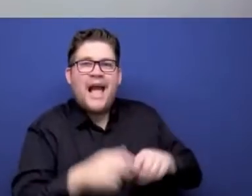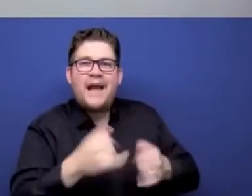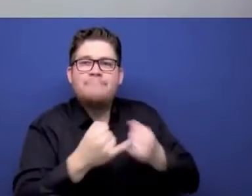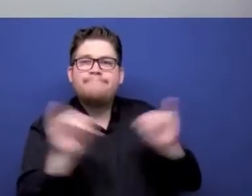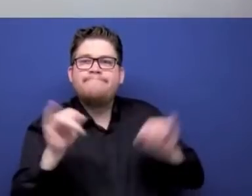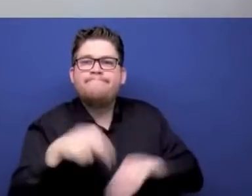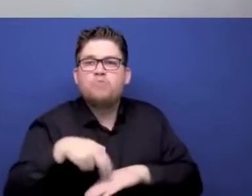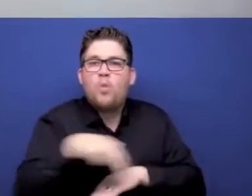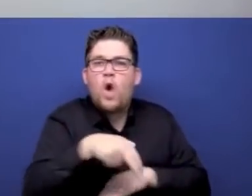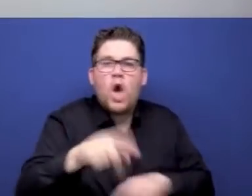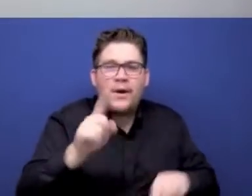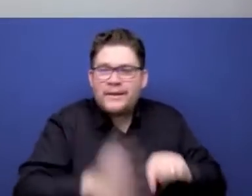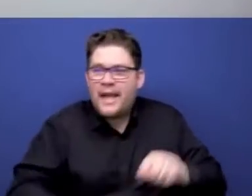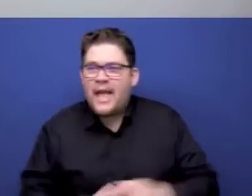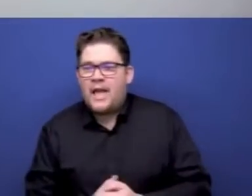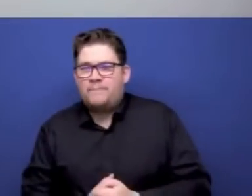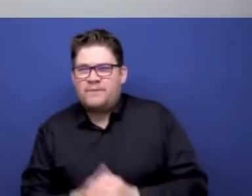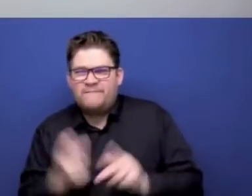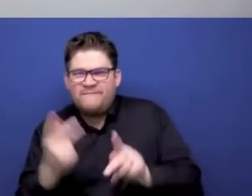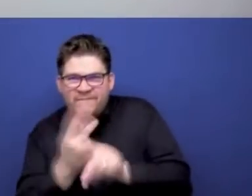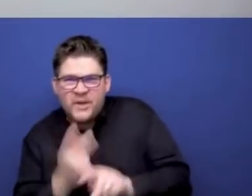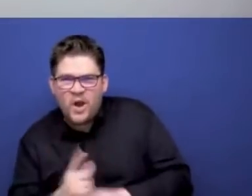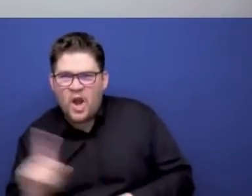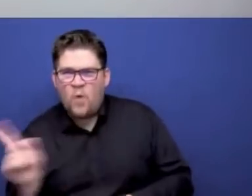years in this province.